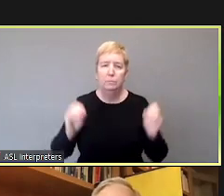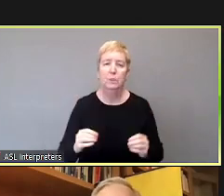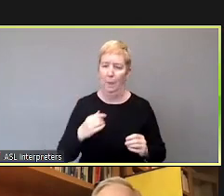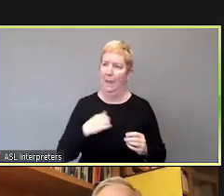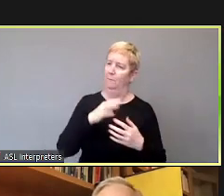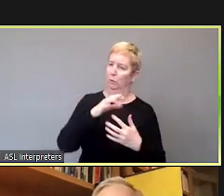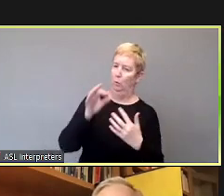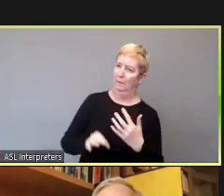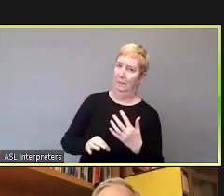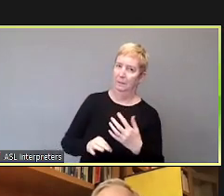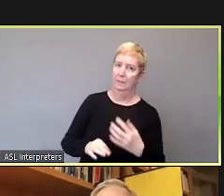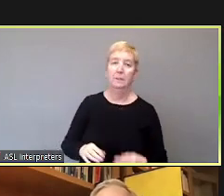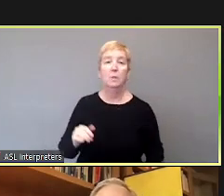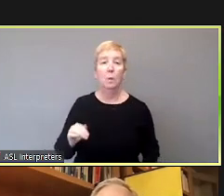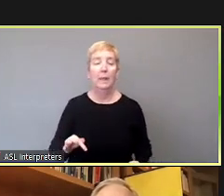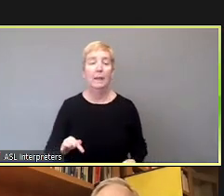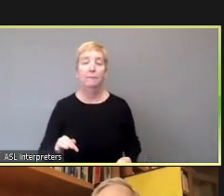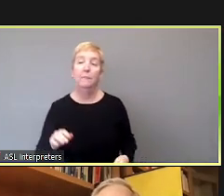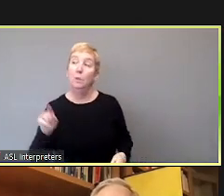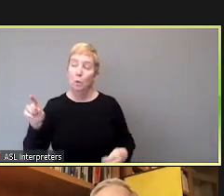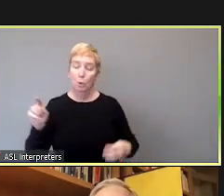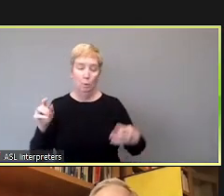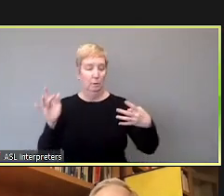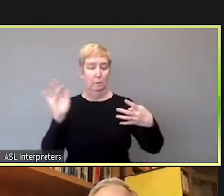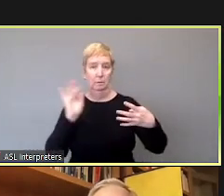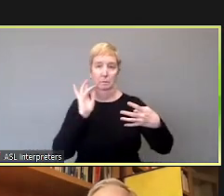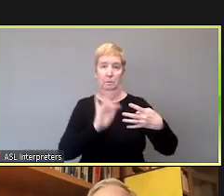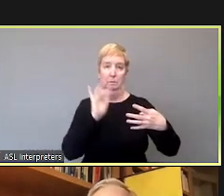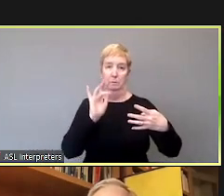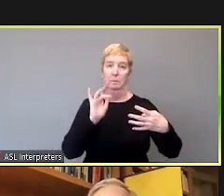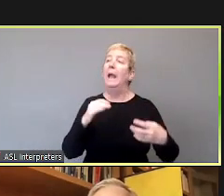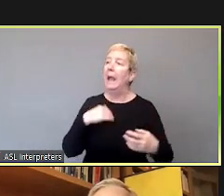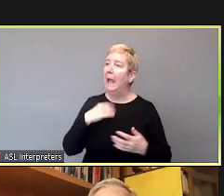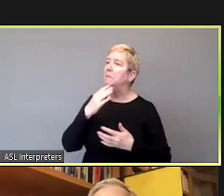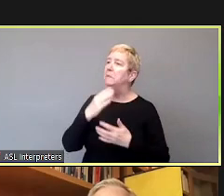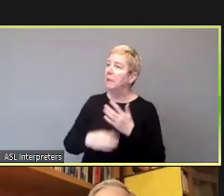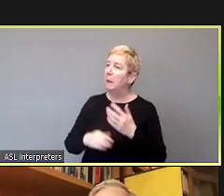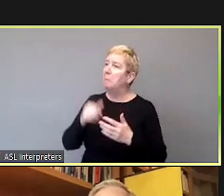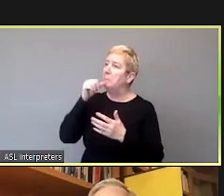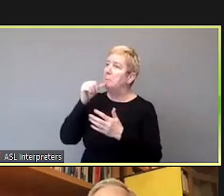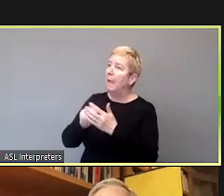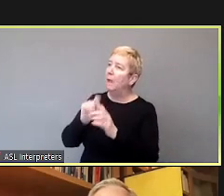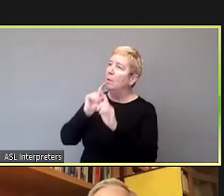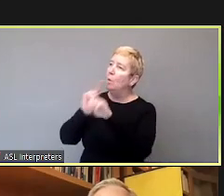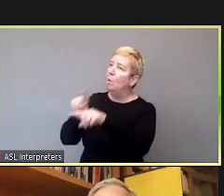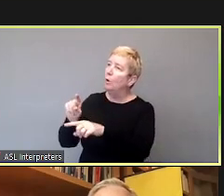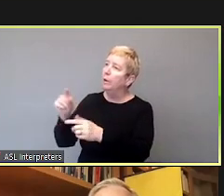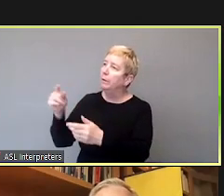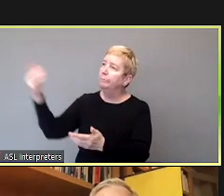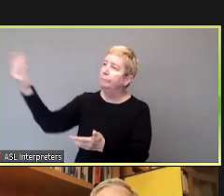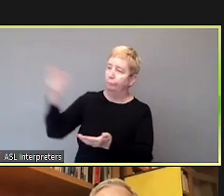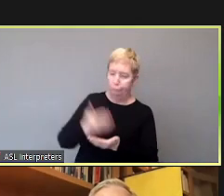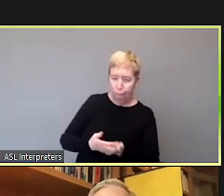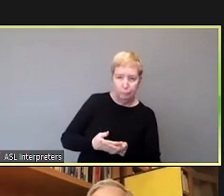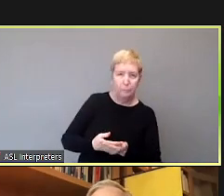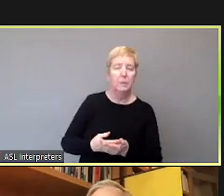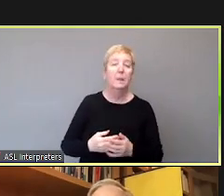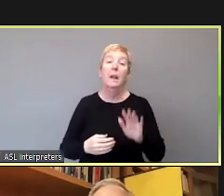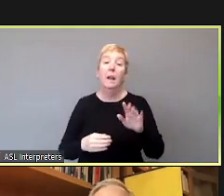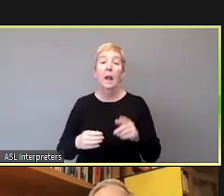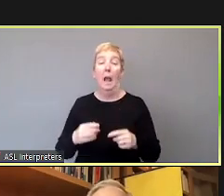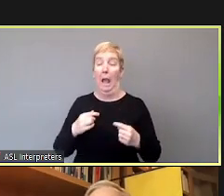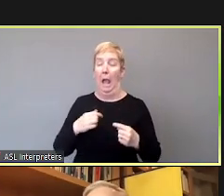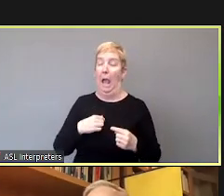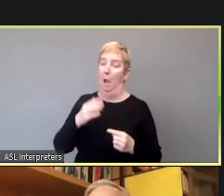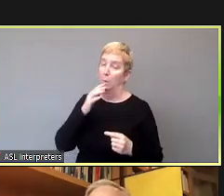if you go here, you can see here, there's some mail order testing options here, and I'll give a plug again for the federal one. This